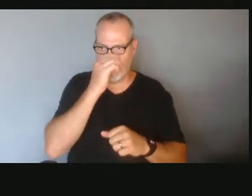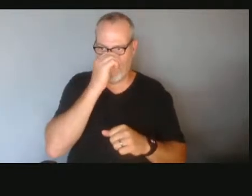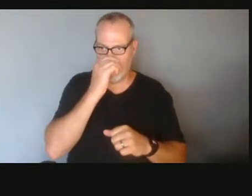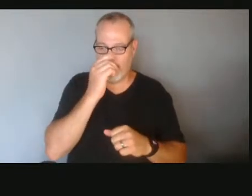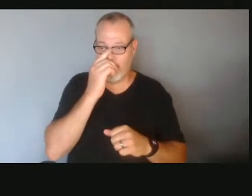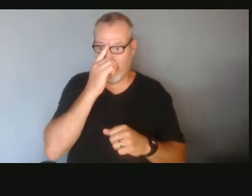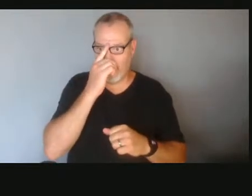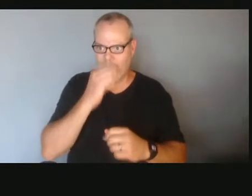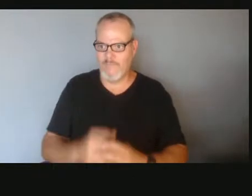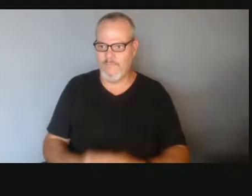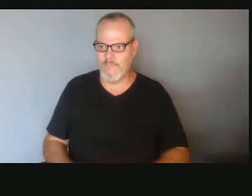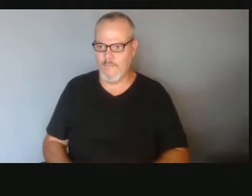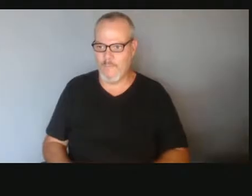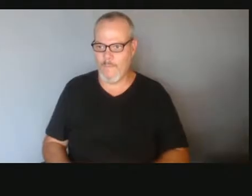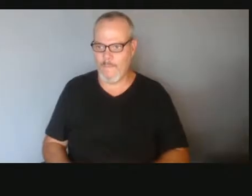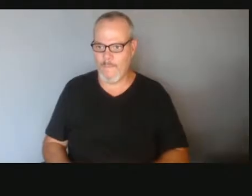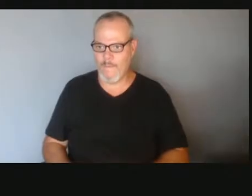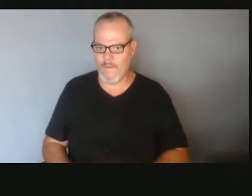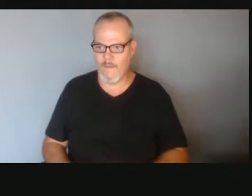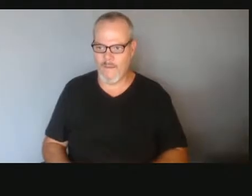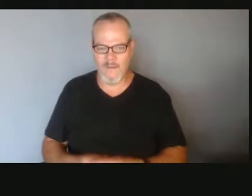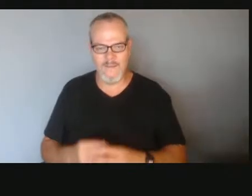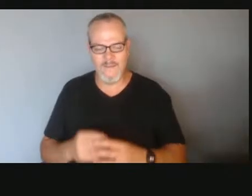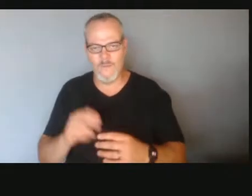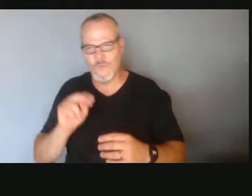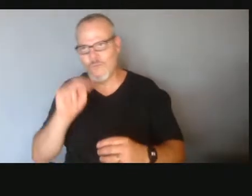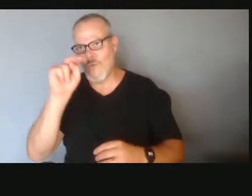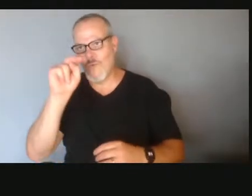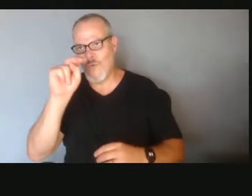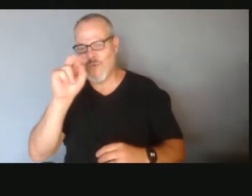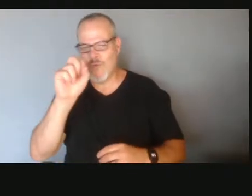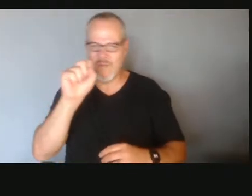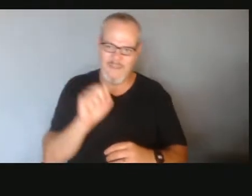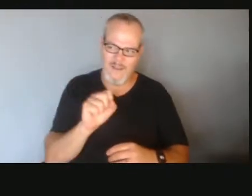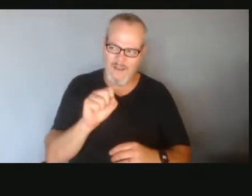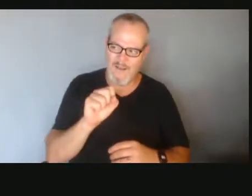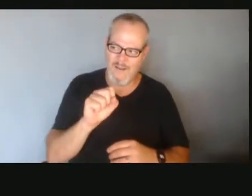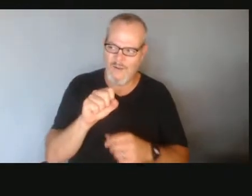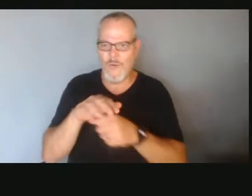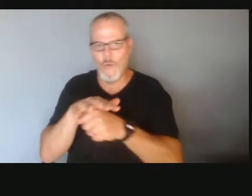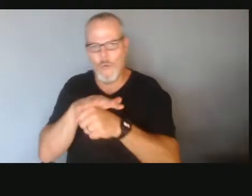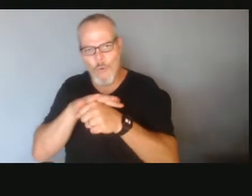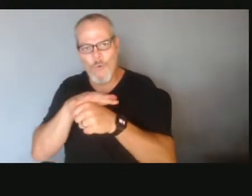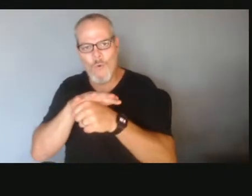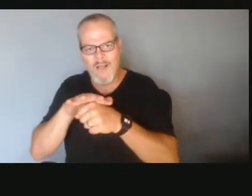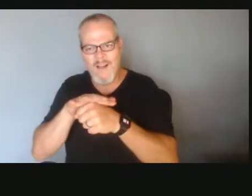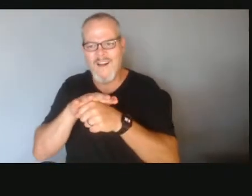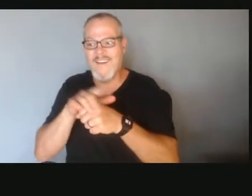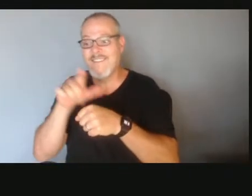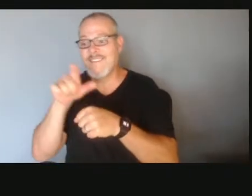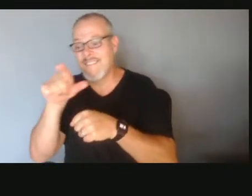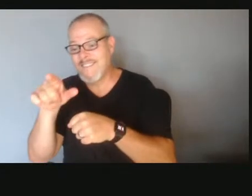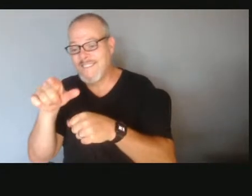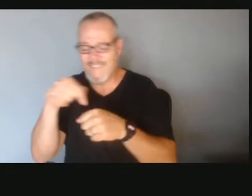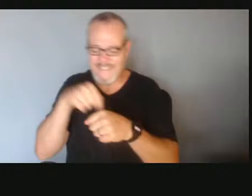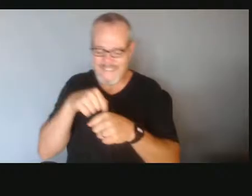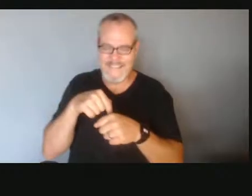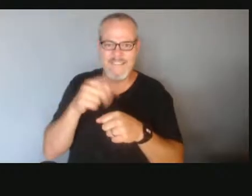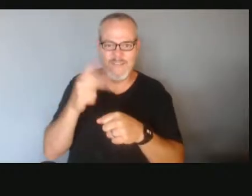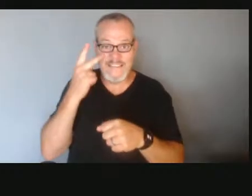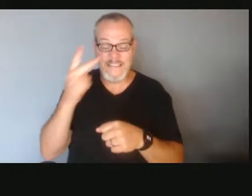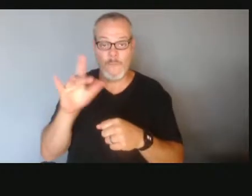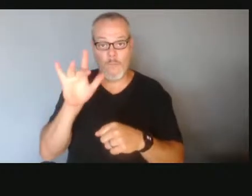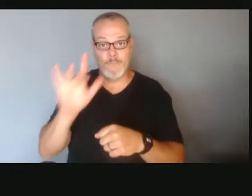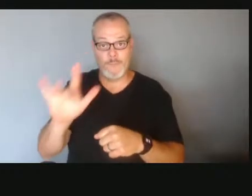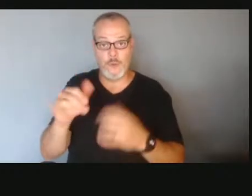So up, north, south, more localized, there, and here today, further up. So let's push a play button. You